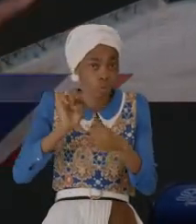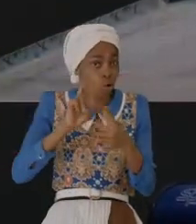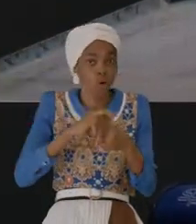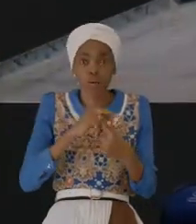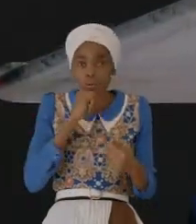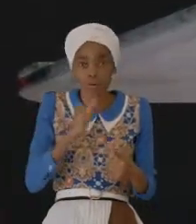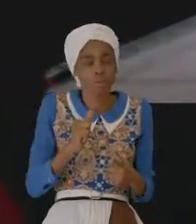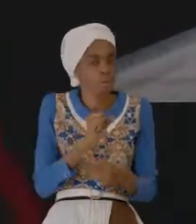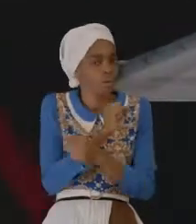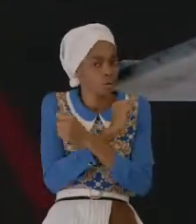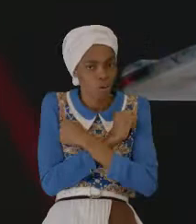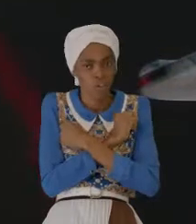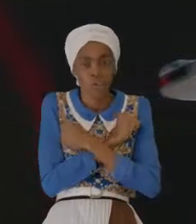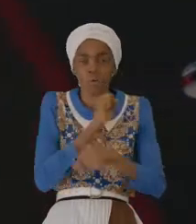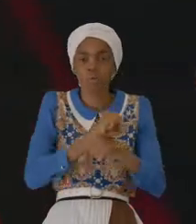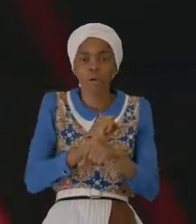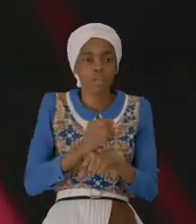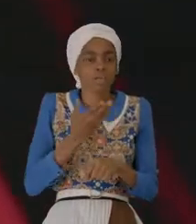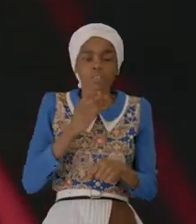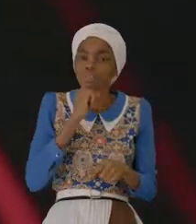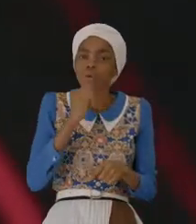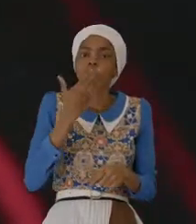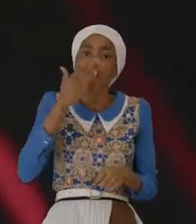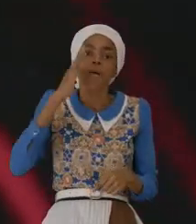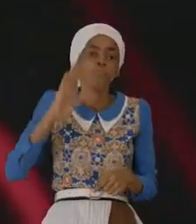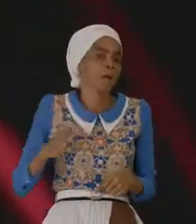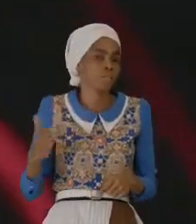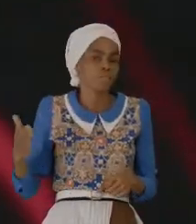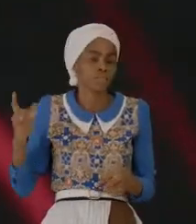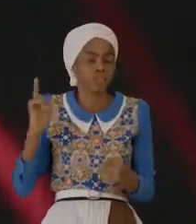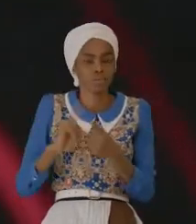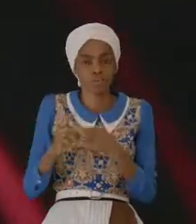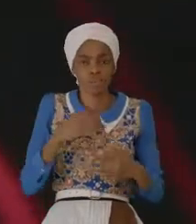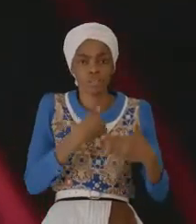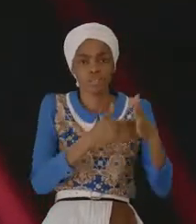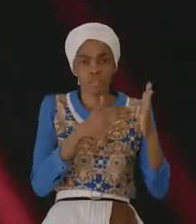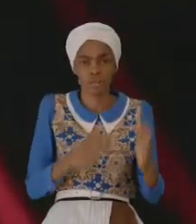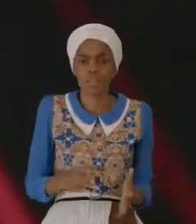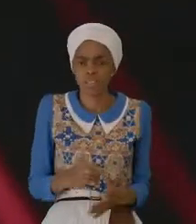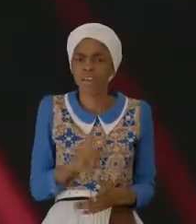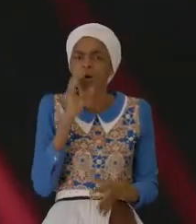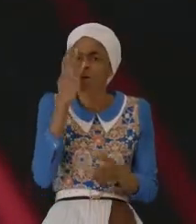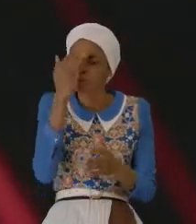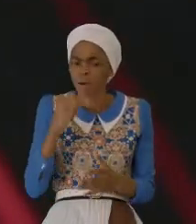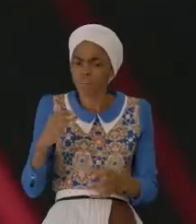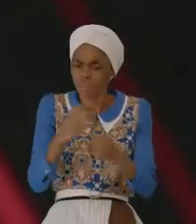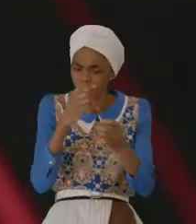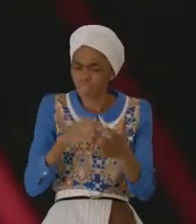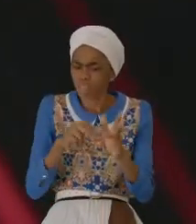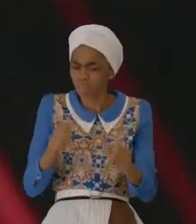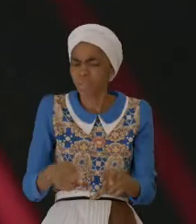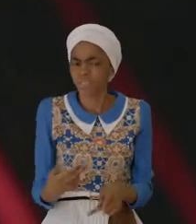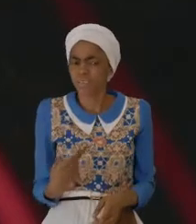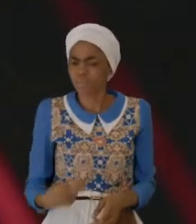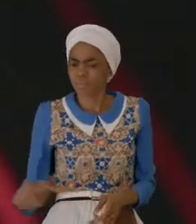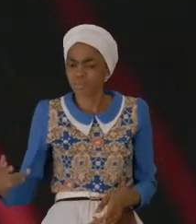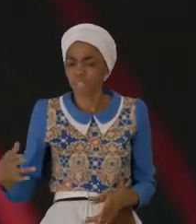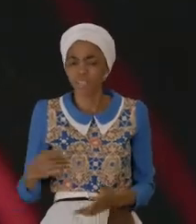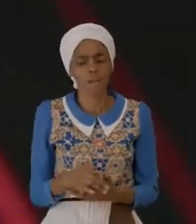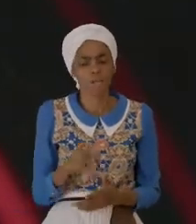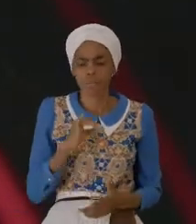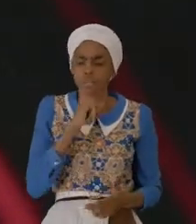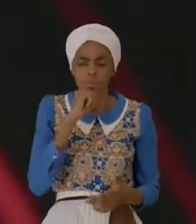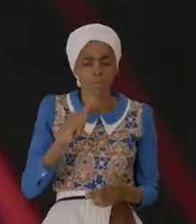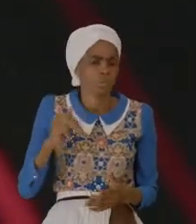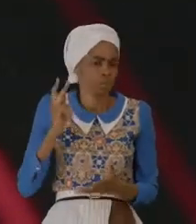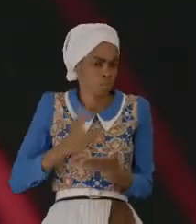neighbor were you taking the property of that person is not a member of our church and after all he's so rich he will not even know